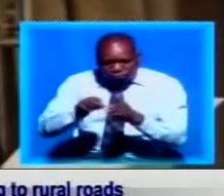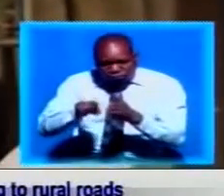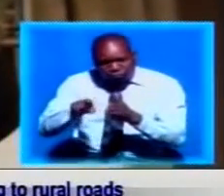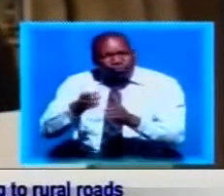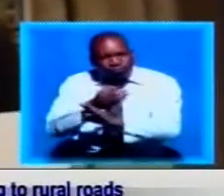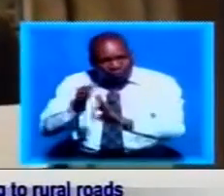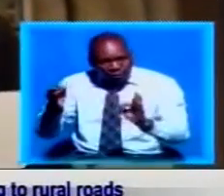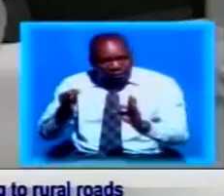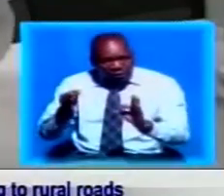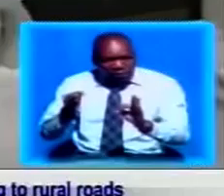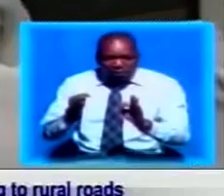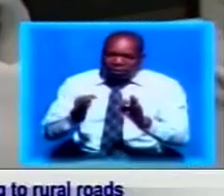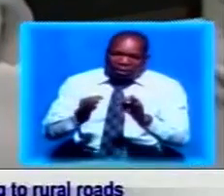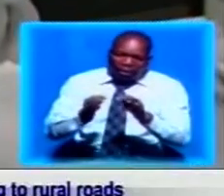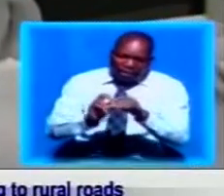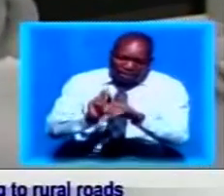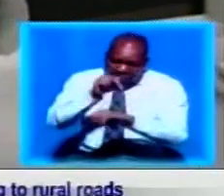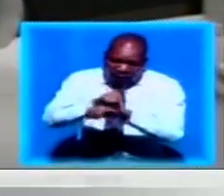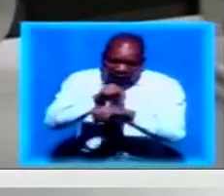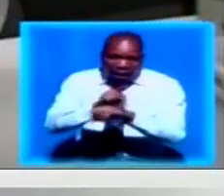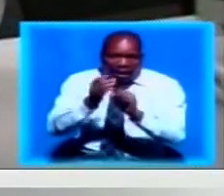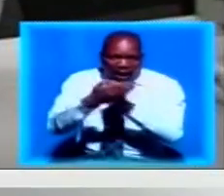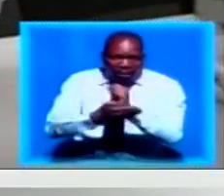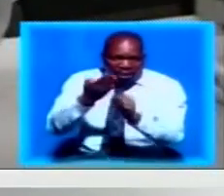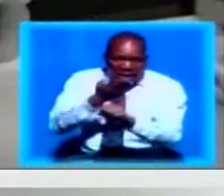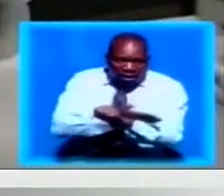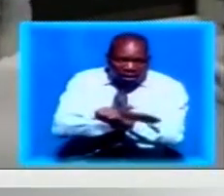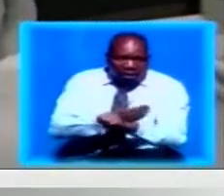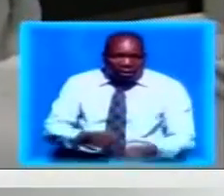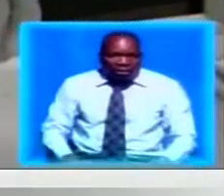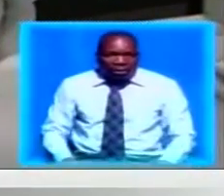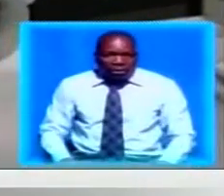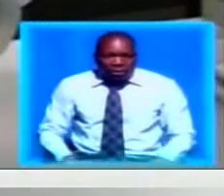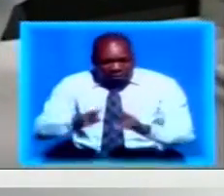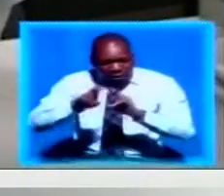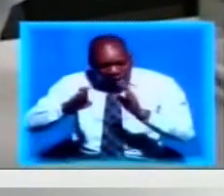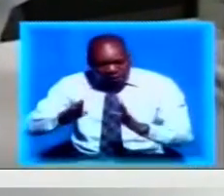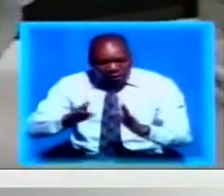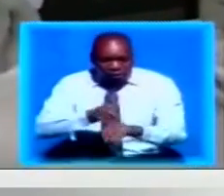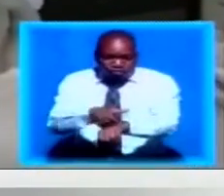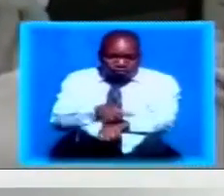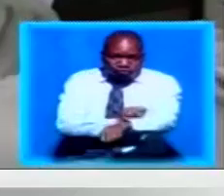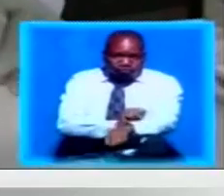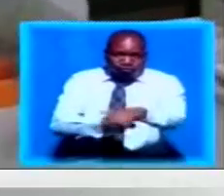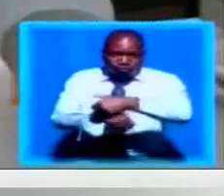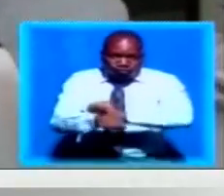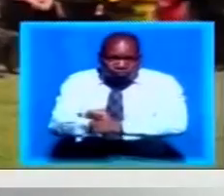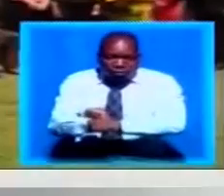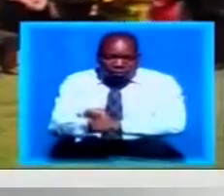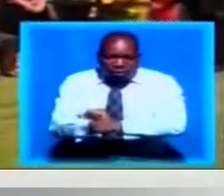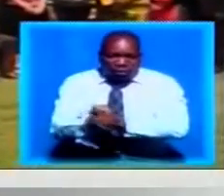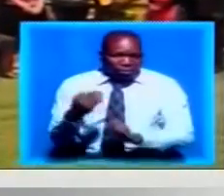planting materials. He urged researchers to intensify their efforts and mitigate the imminent threats of the